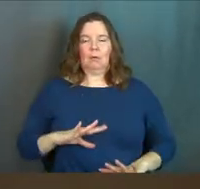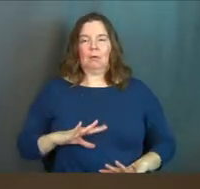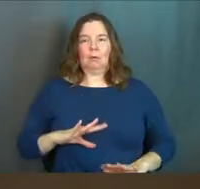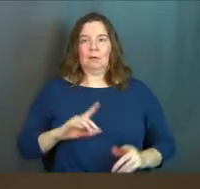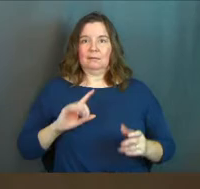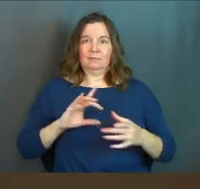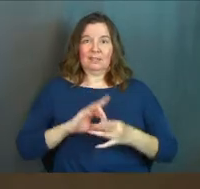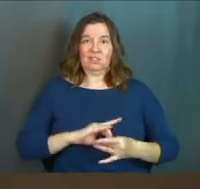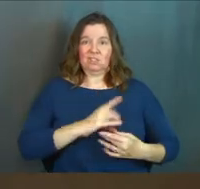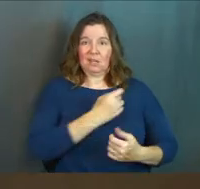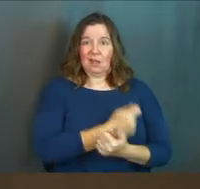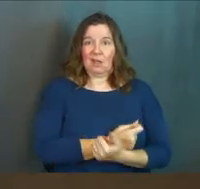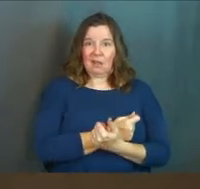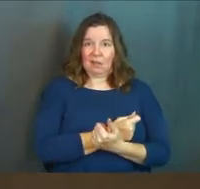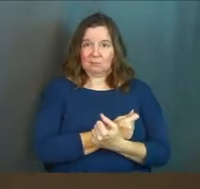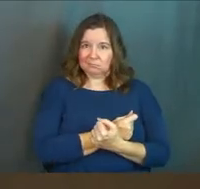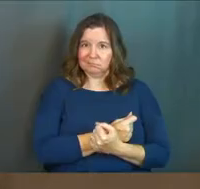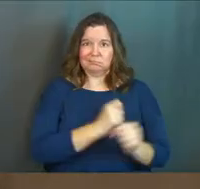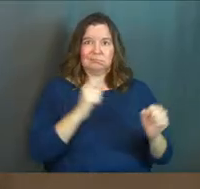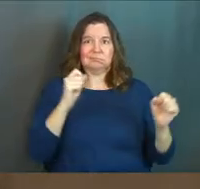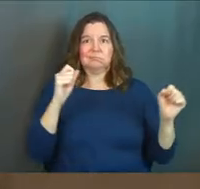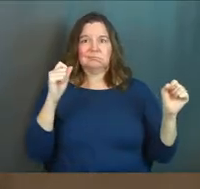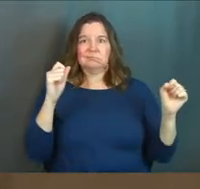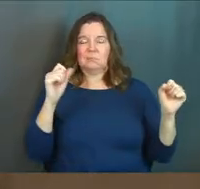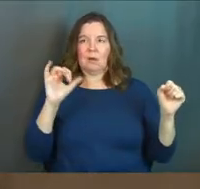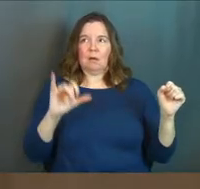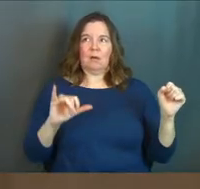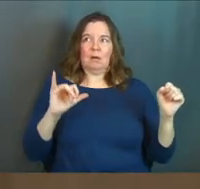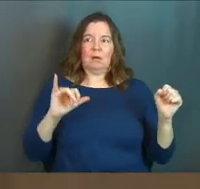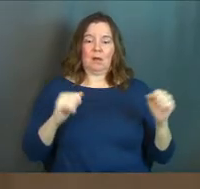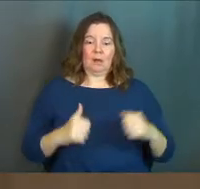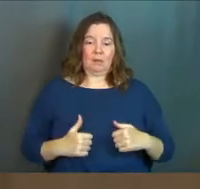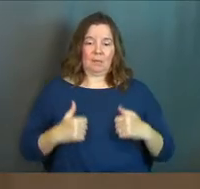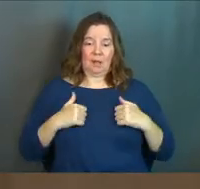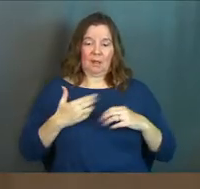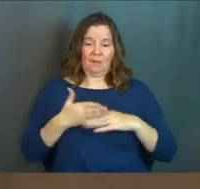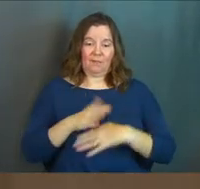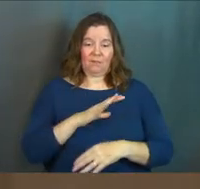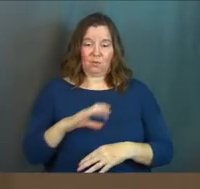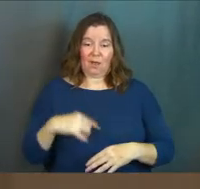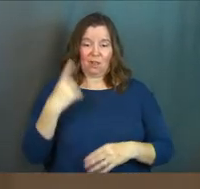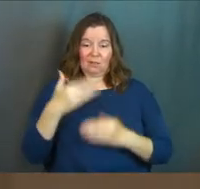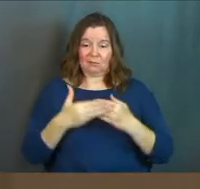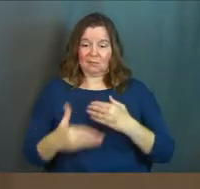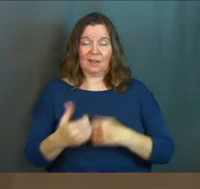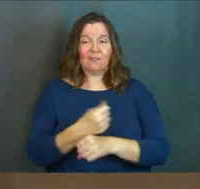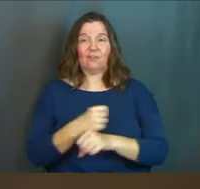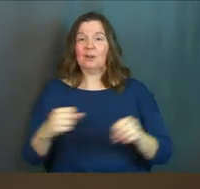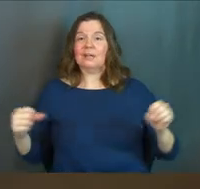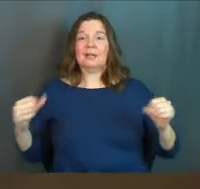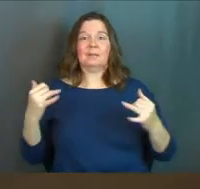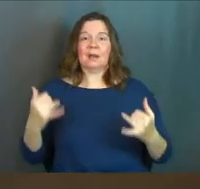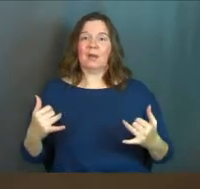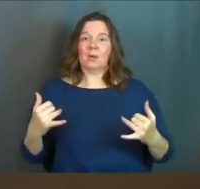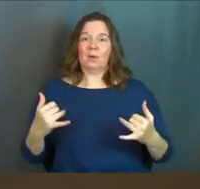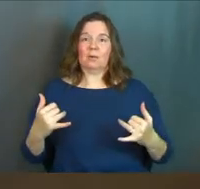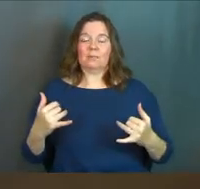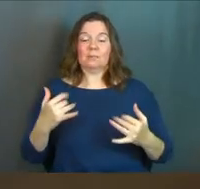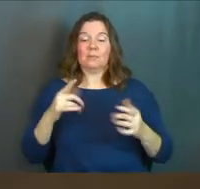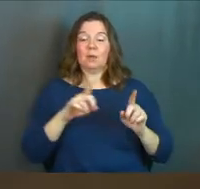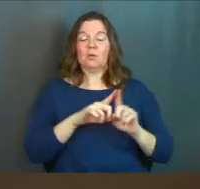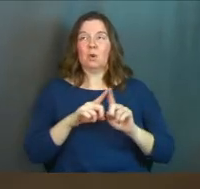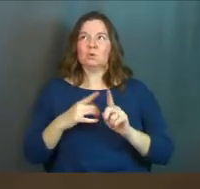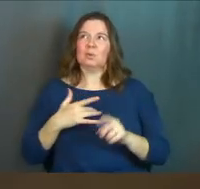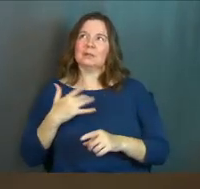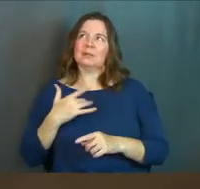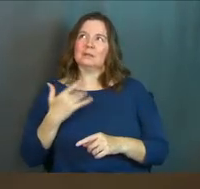unlocked those chains I was in. And ever my life after Christ has looked free. It's looked like freedom. And also a